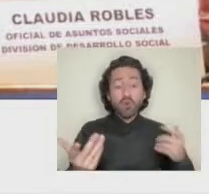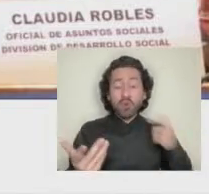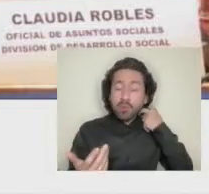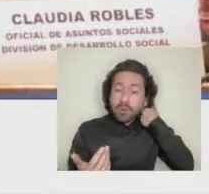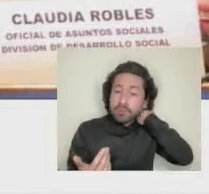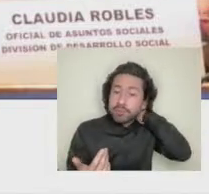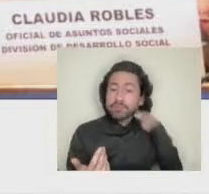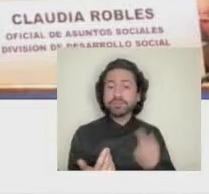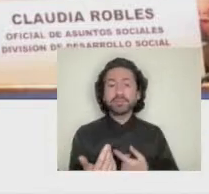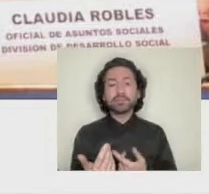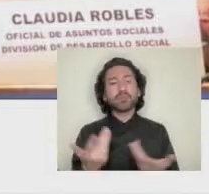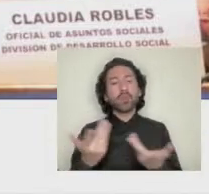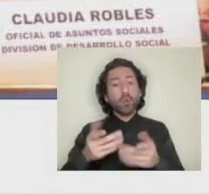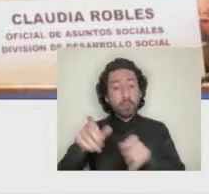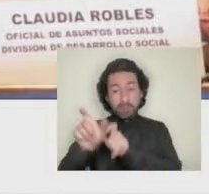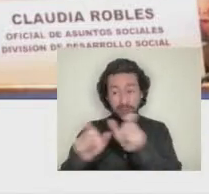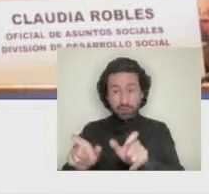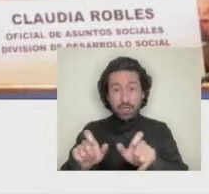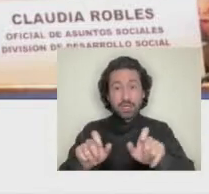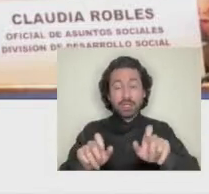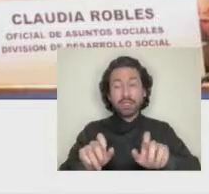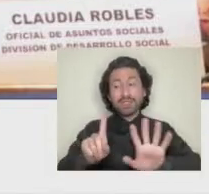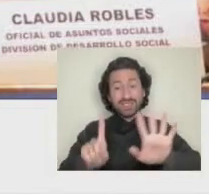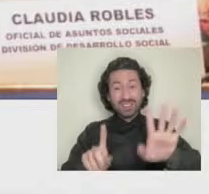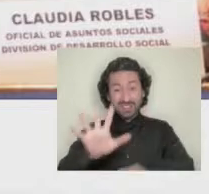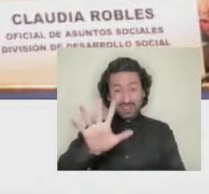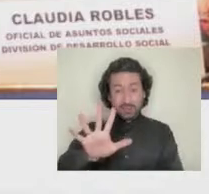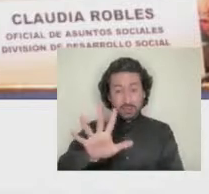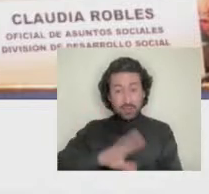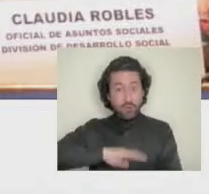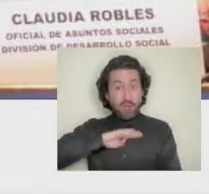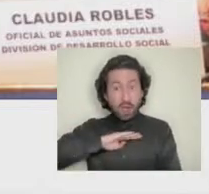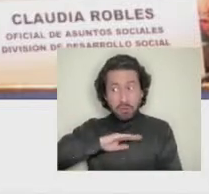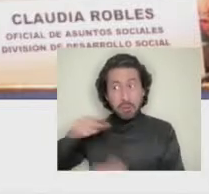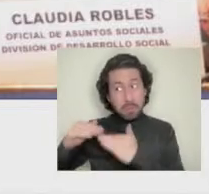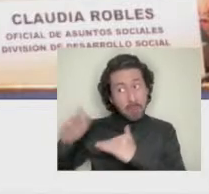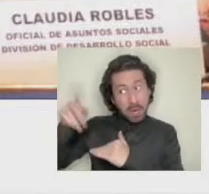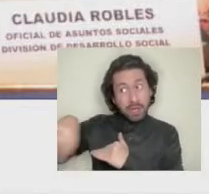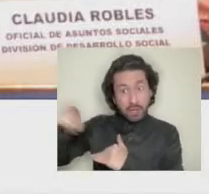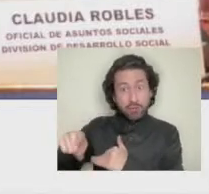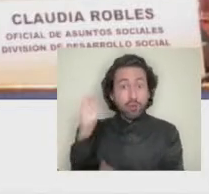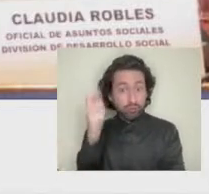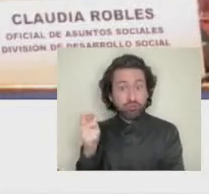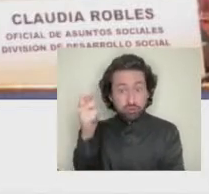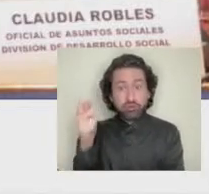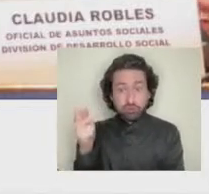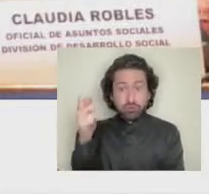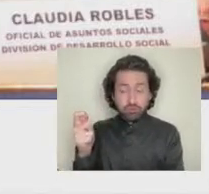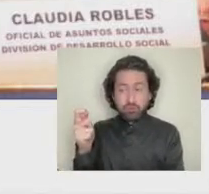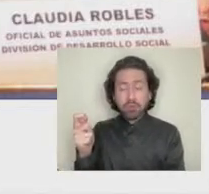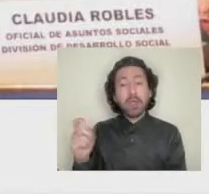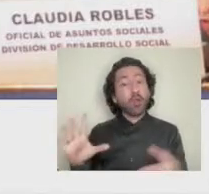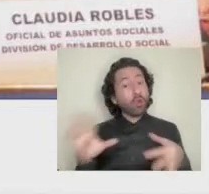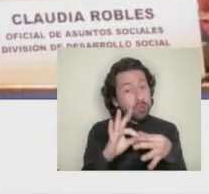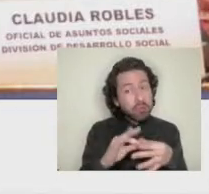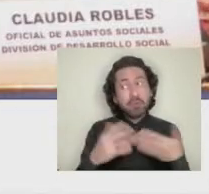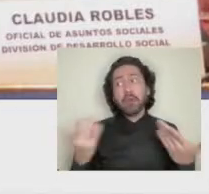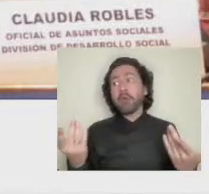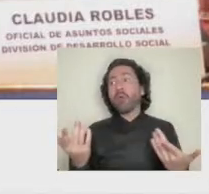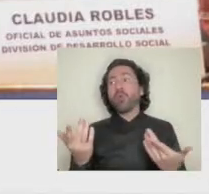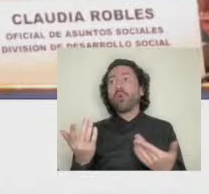of liabilities or people aged older than 65 who can gain access to a pension, be it contributive